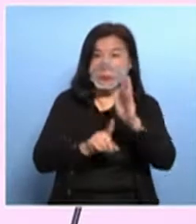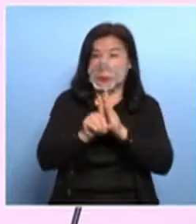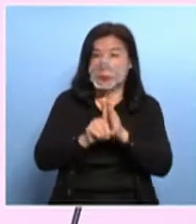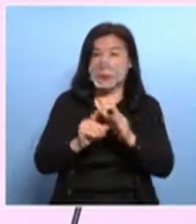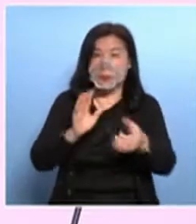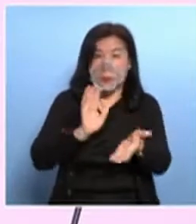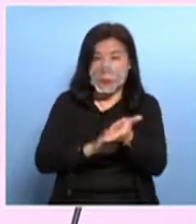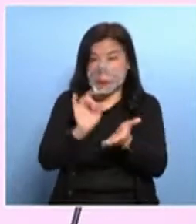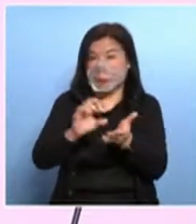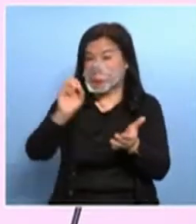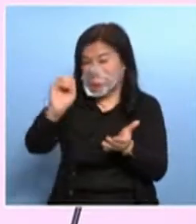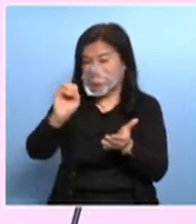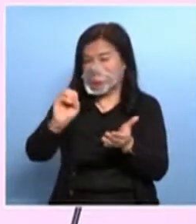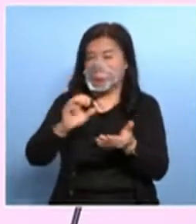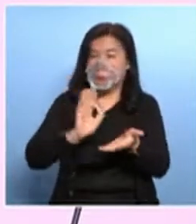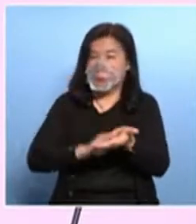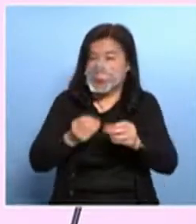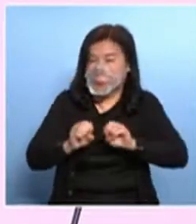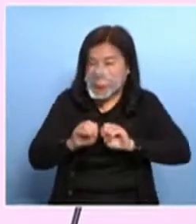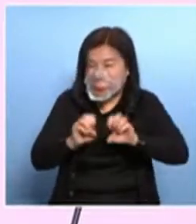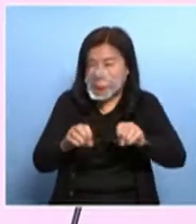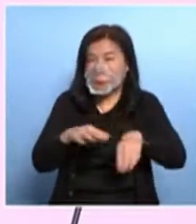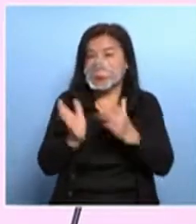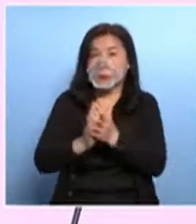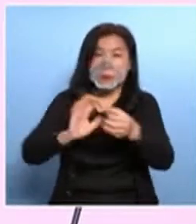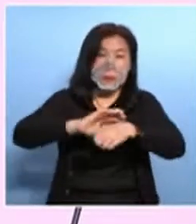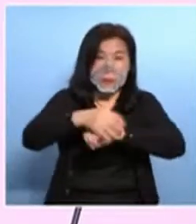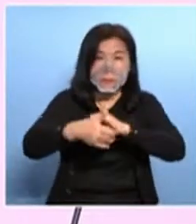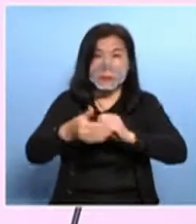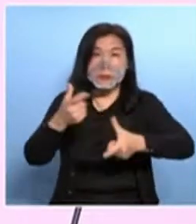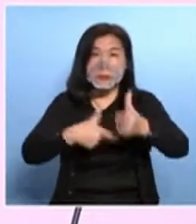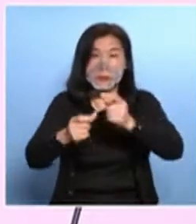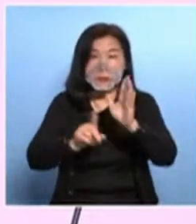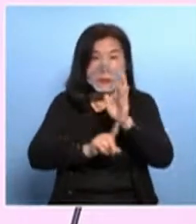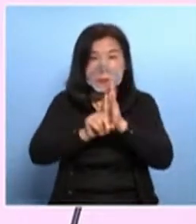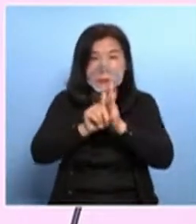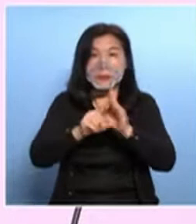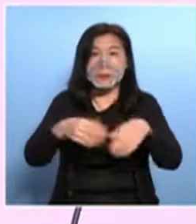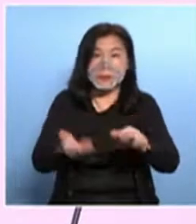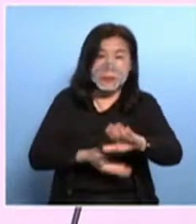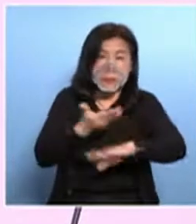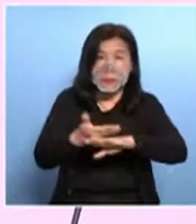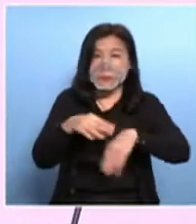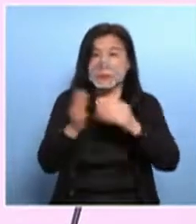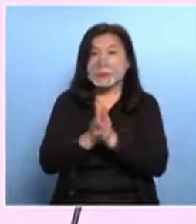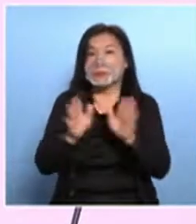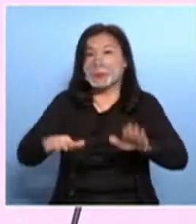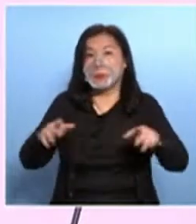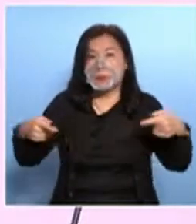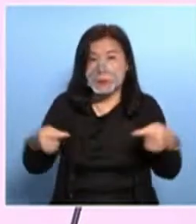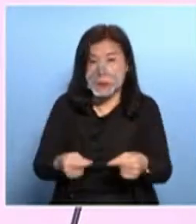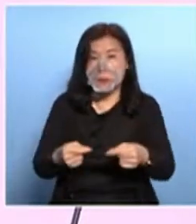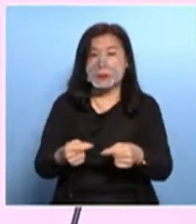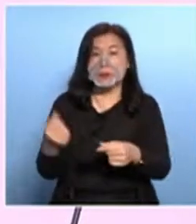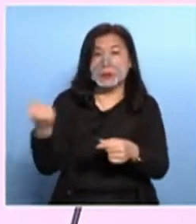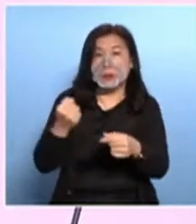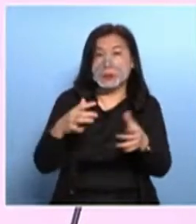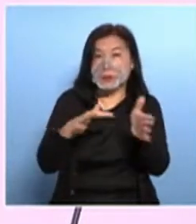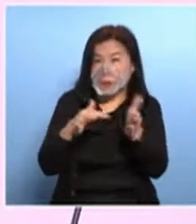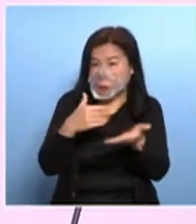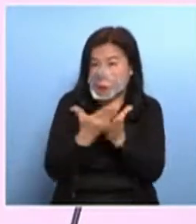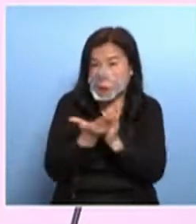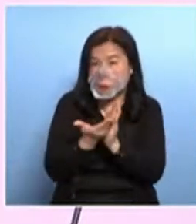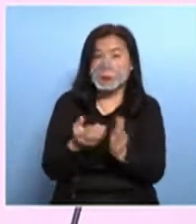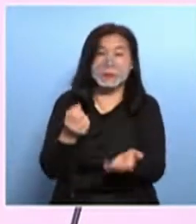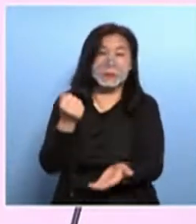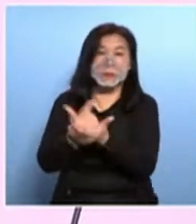global economy this year, but the rampant Omicron variant has slowed the pace of global economic recovery recently. As affected